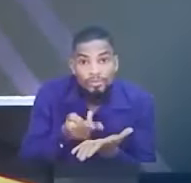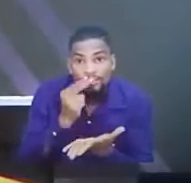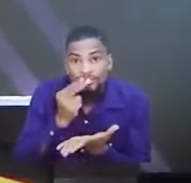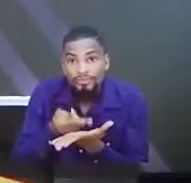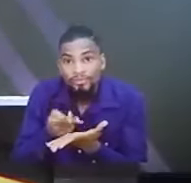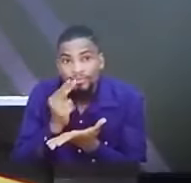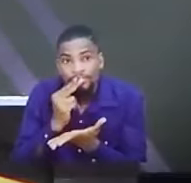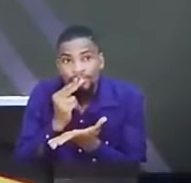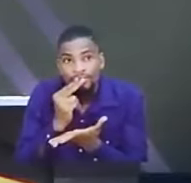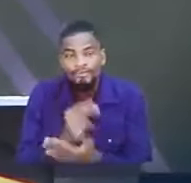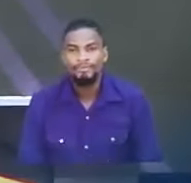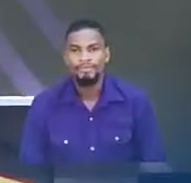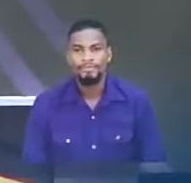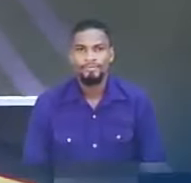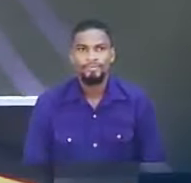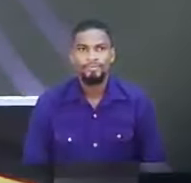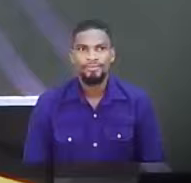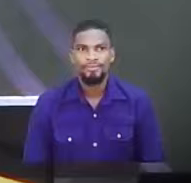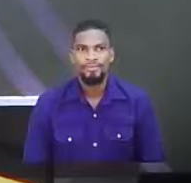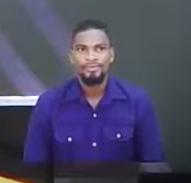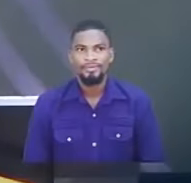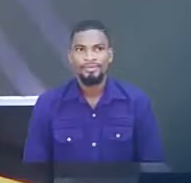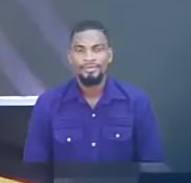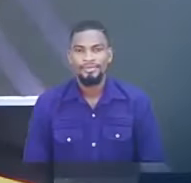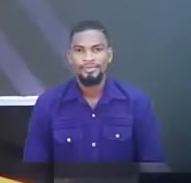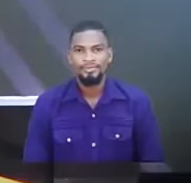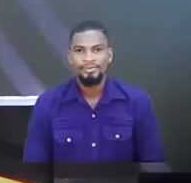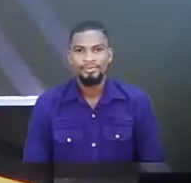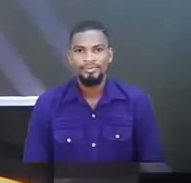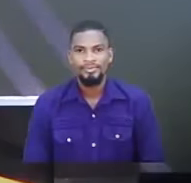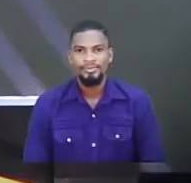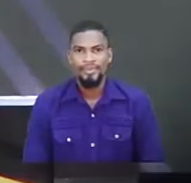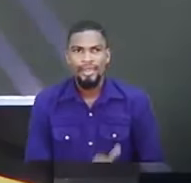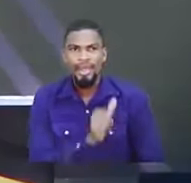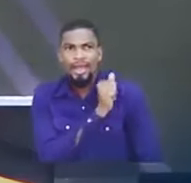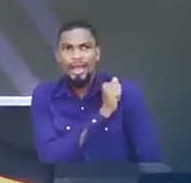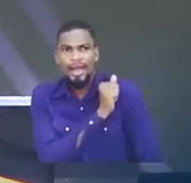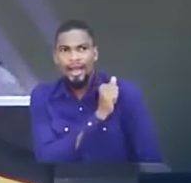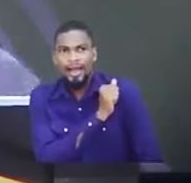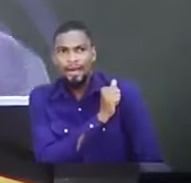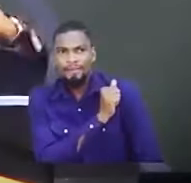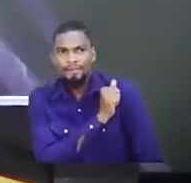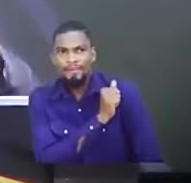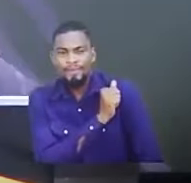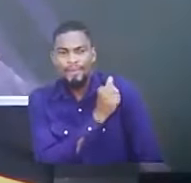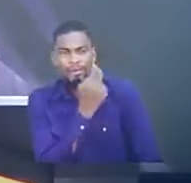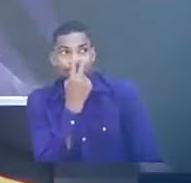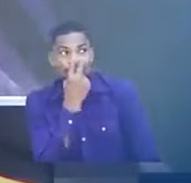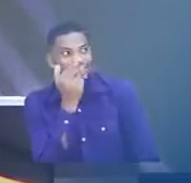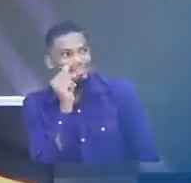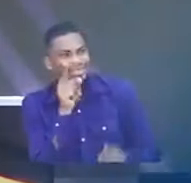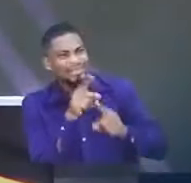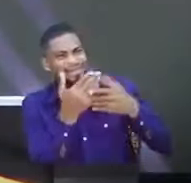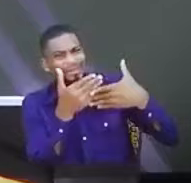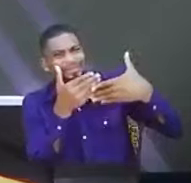When Amnon sees the sister afar off, he is not able to stand. But now